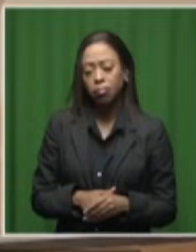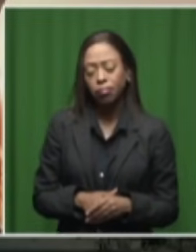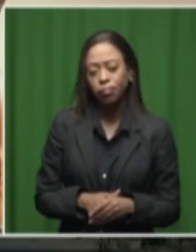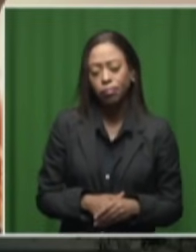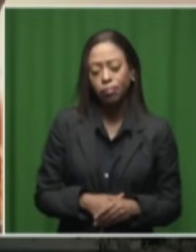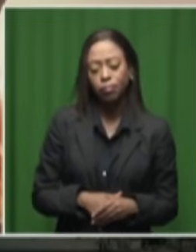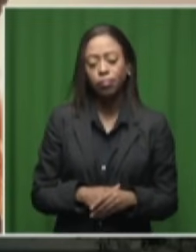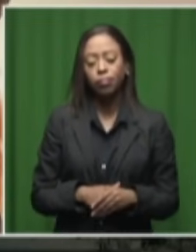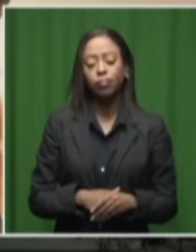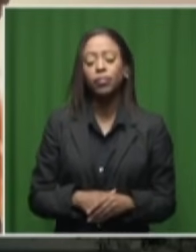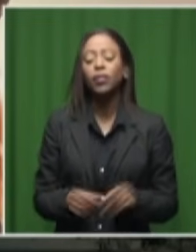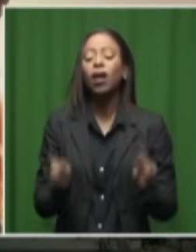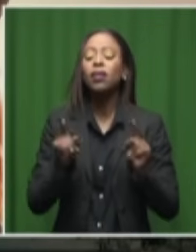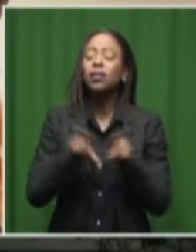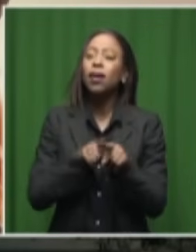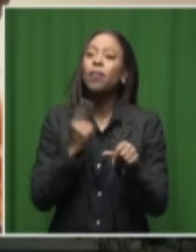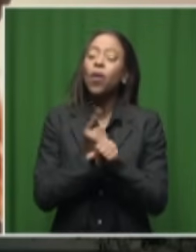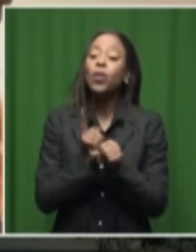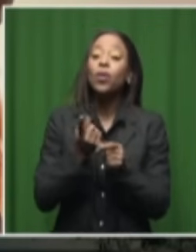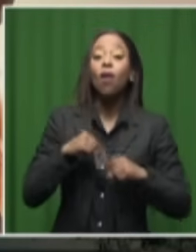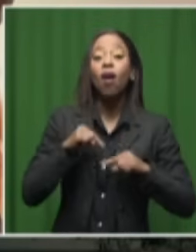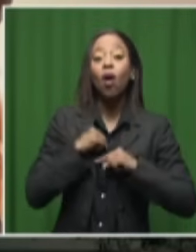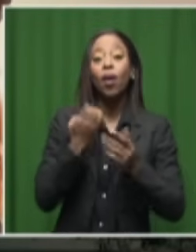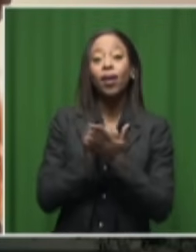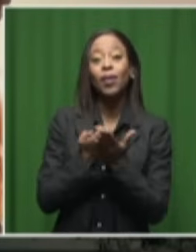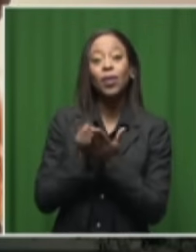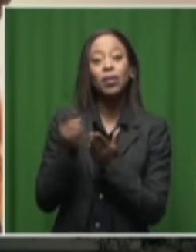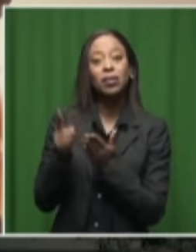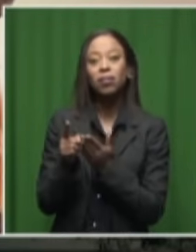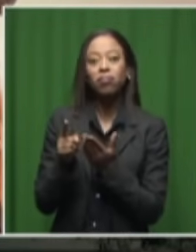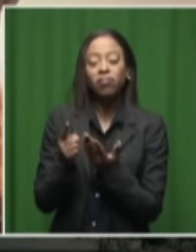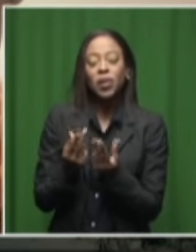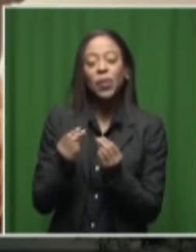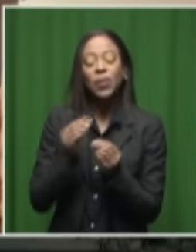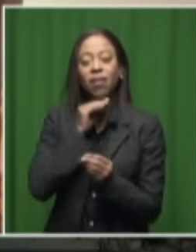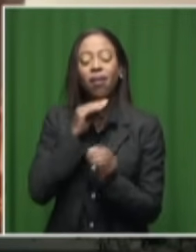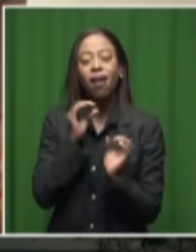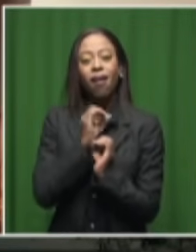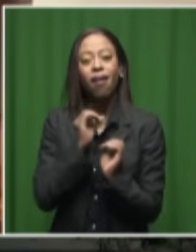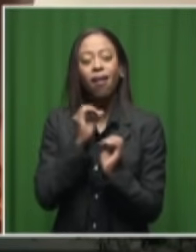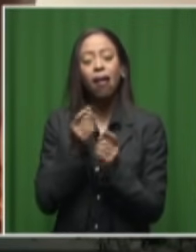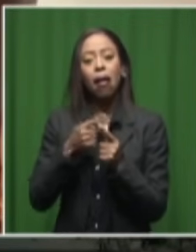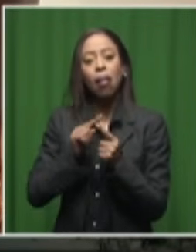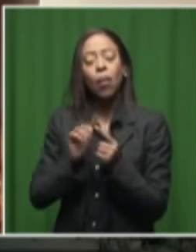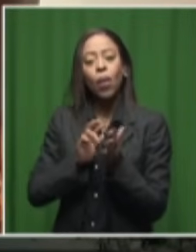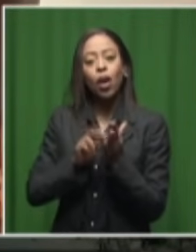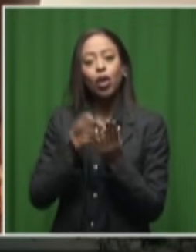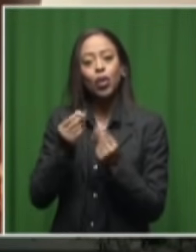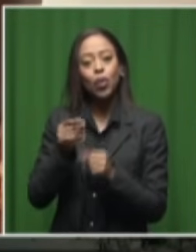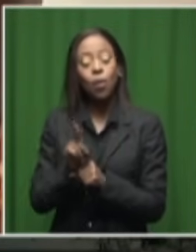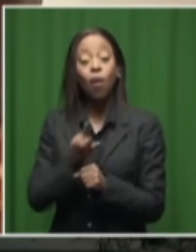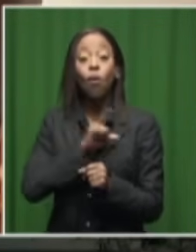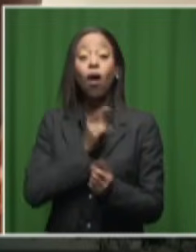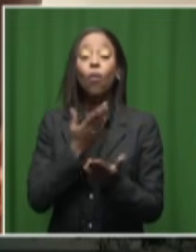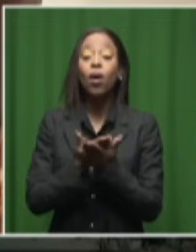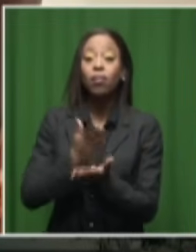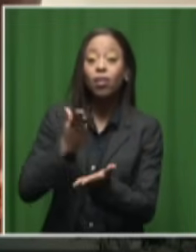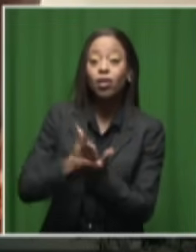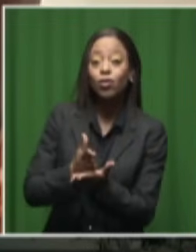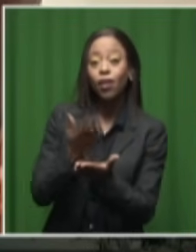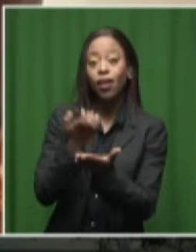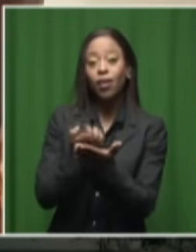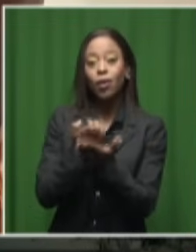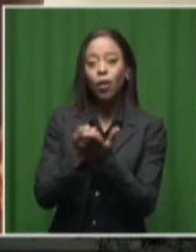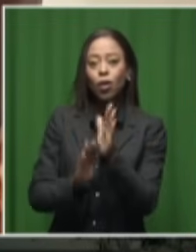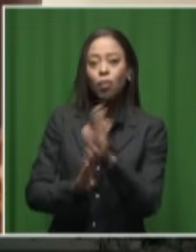To that point, Minister, our economy certainly is not doing enough. So what needs to be done to ensure that the economy